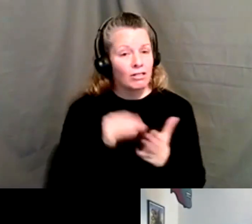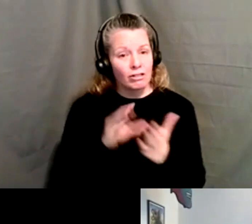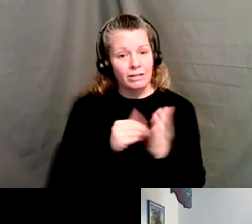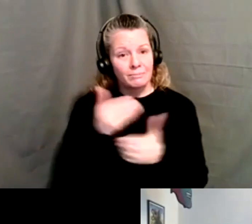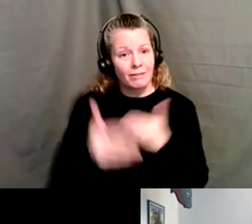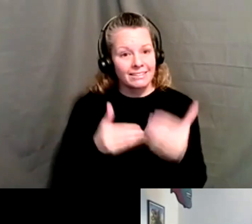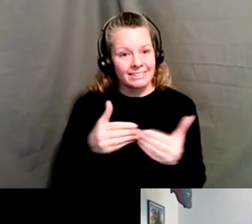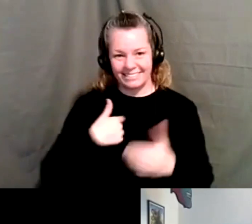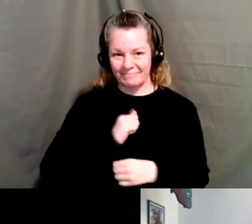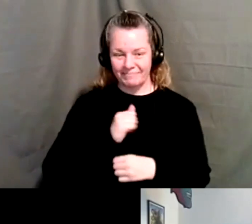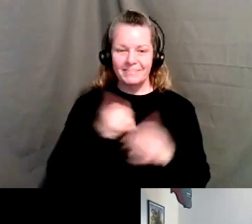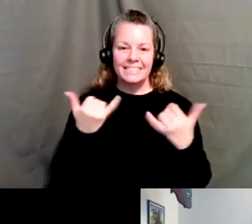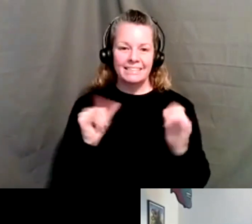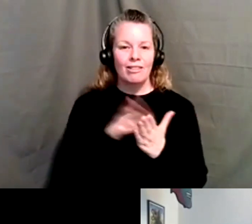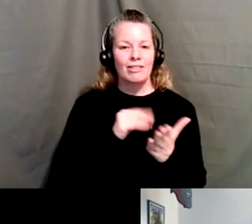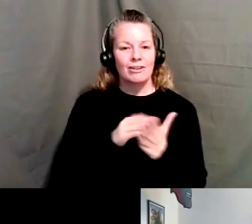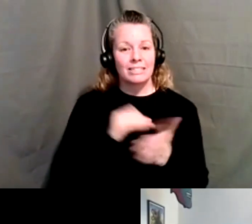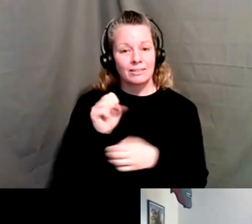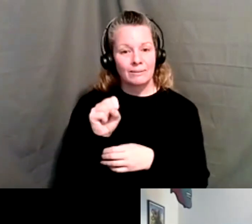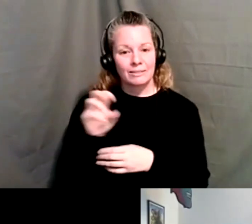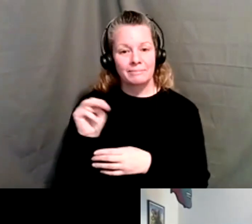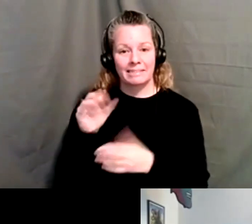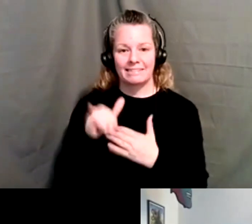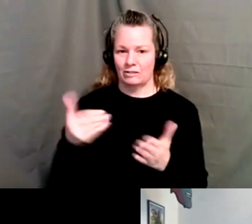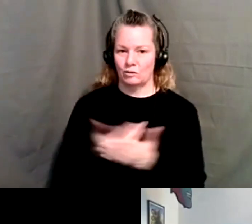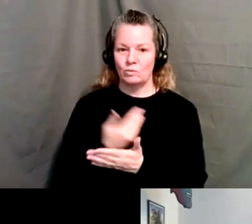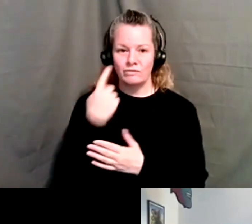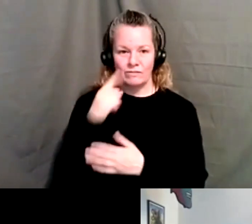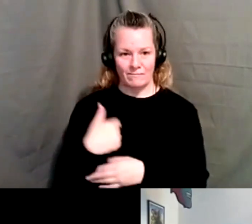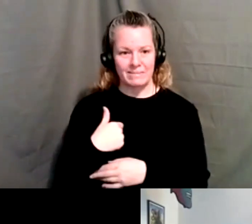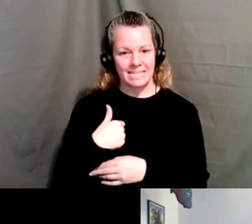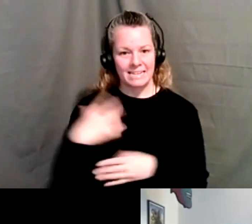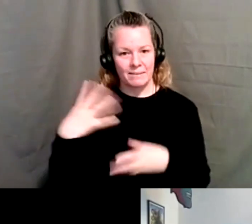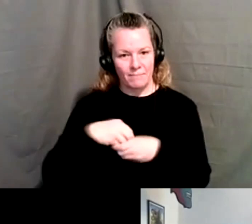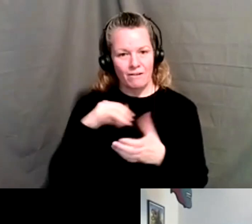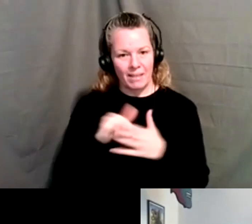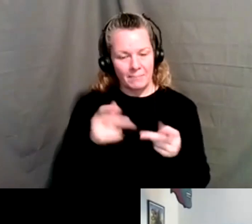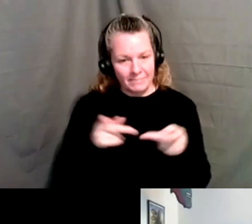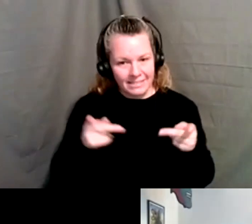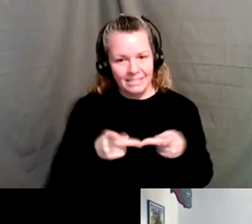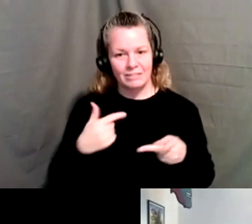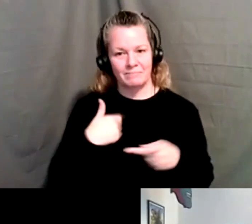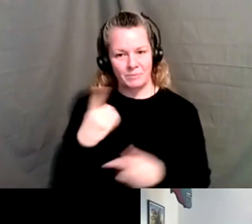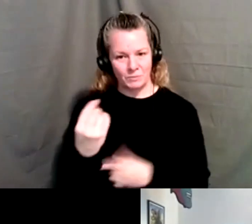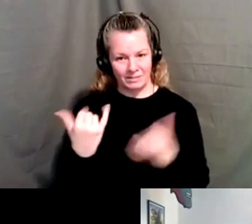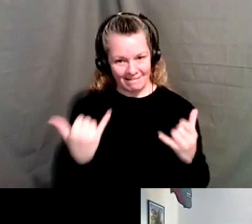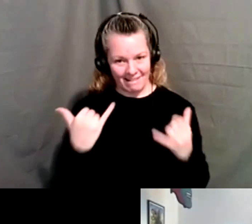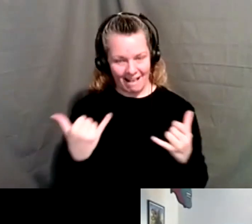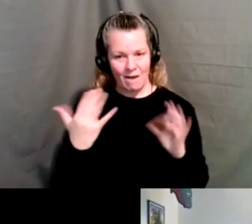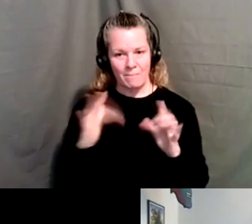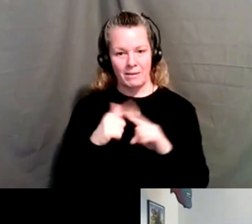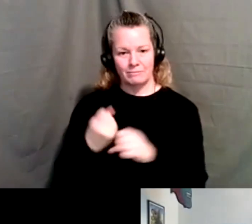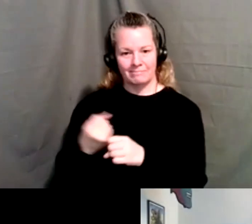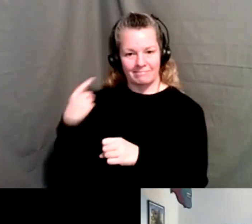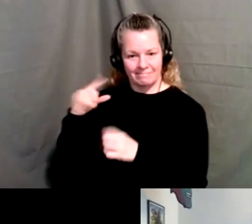media is new to me as part of a position of what I do now in the past year. And